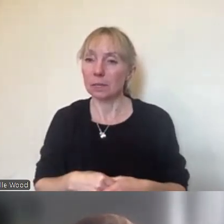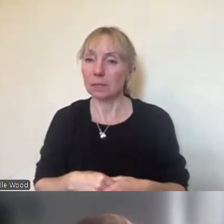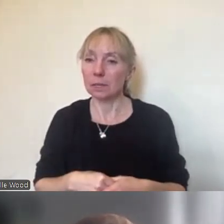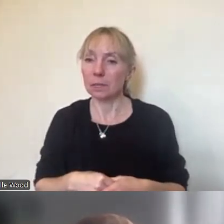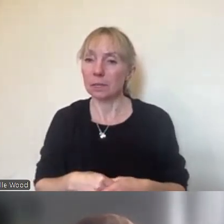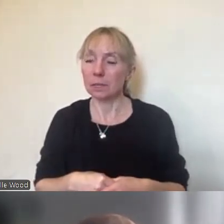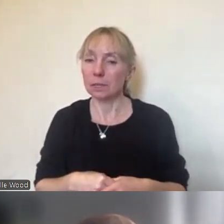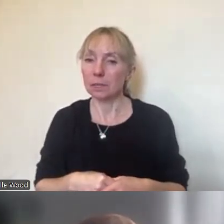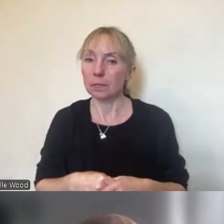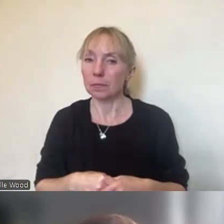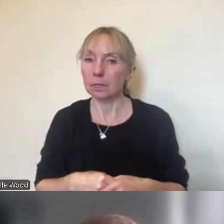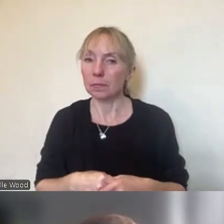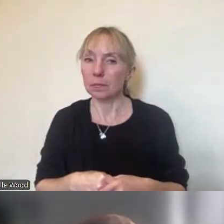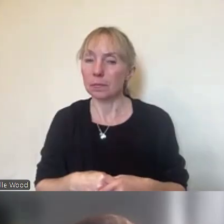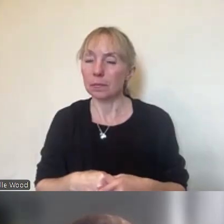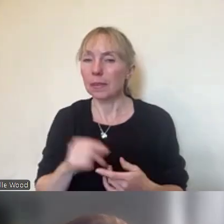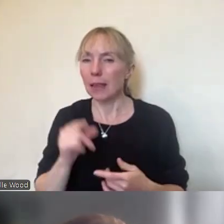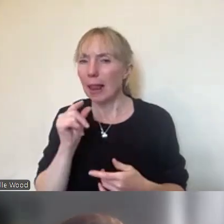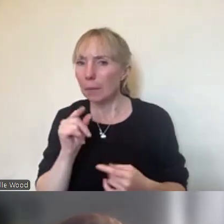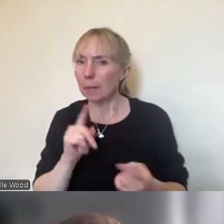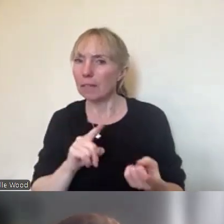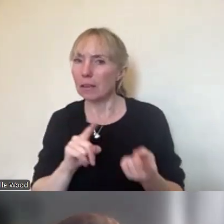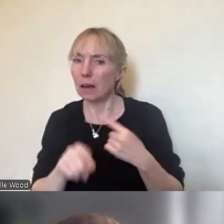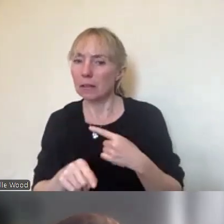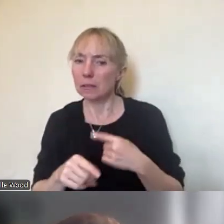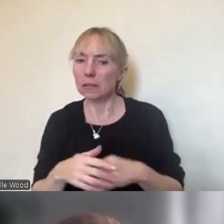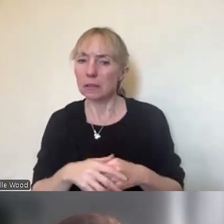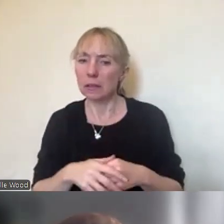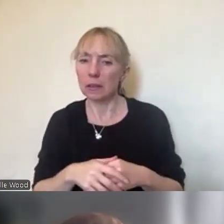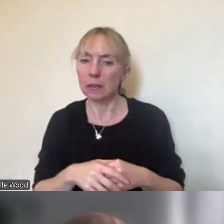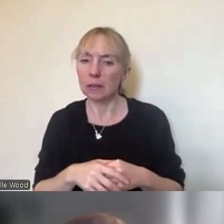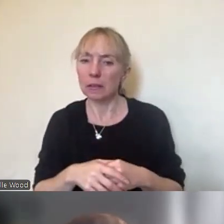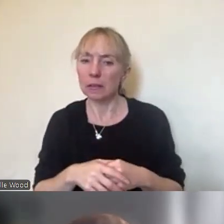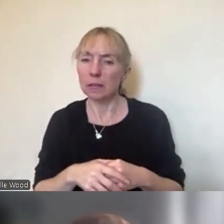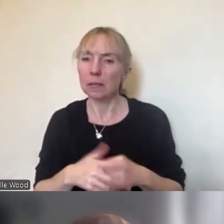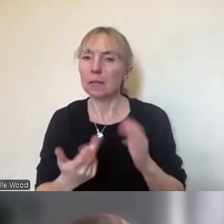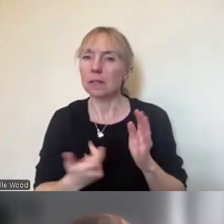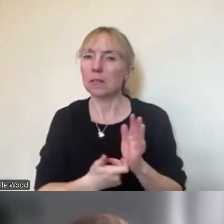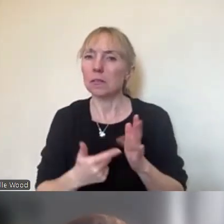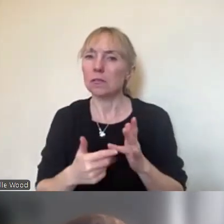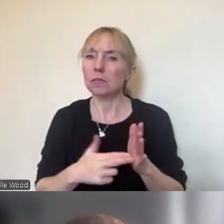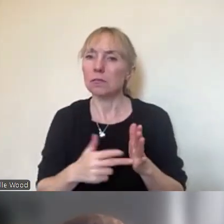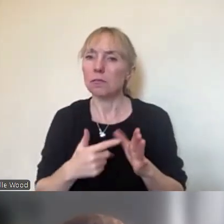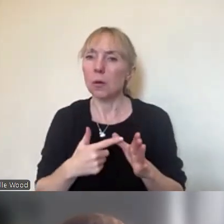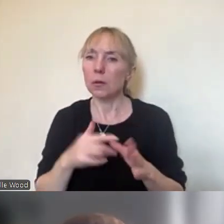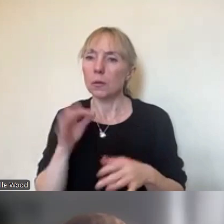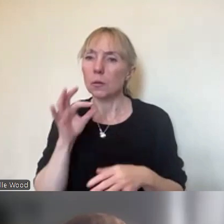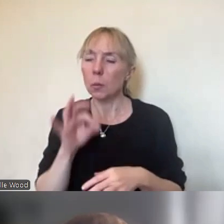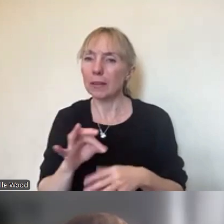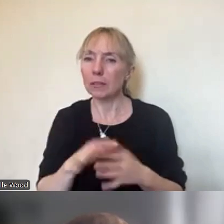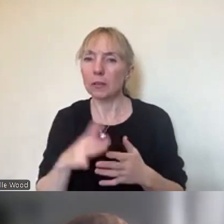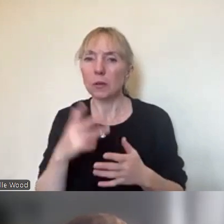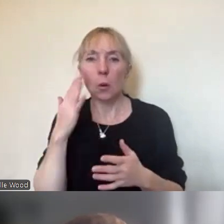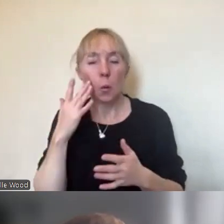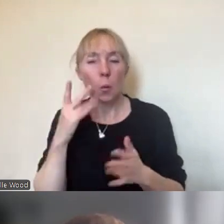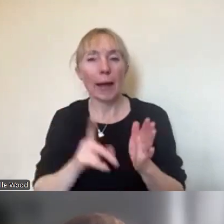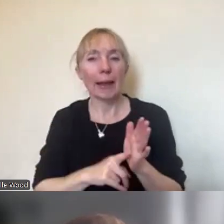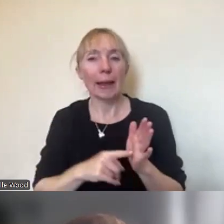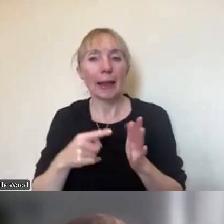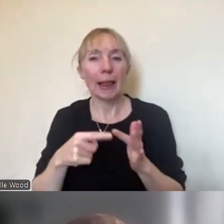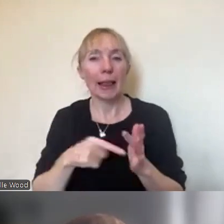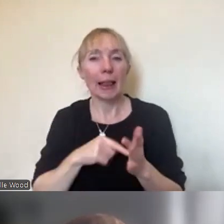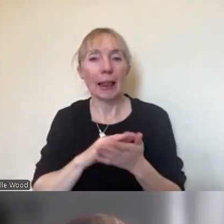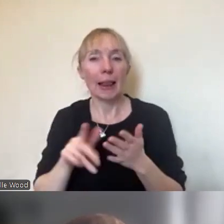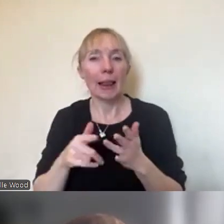then a little bit of an answer to Rona's question about when lithium was introduced as a medication.